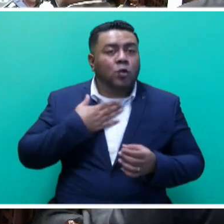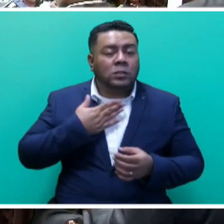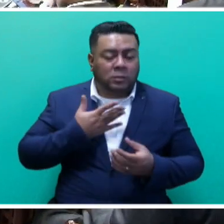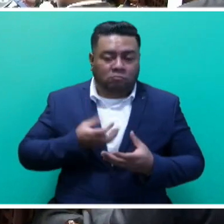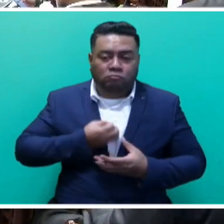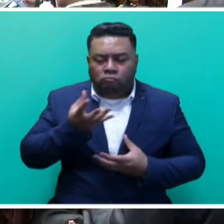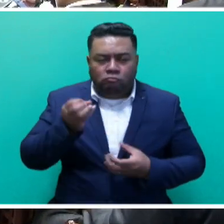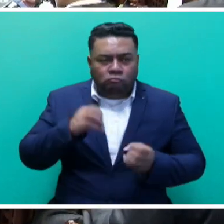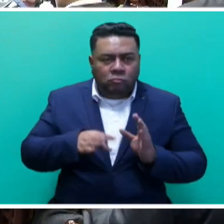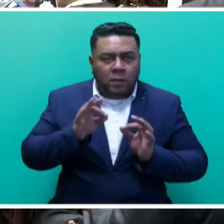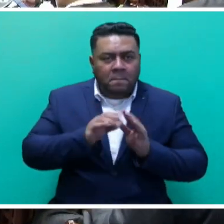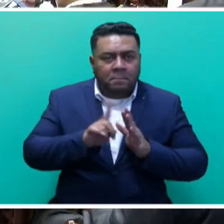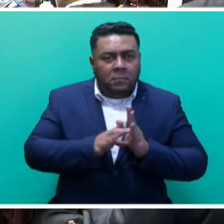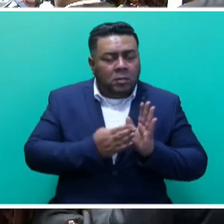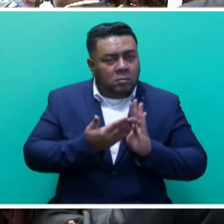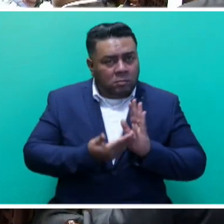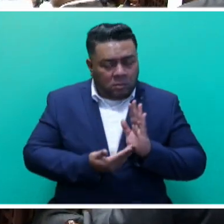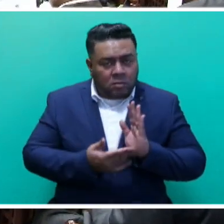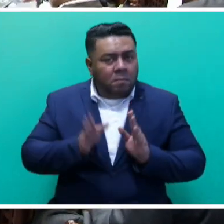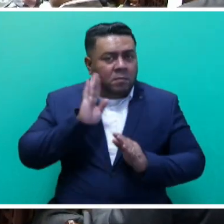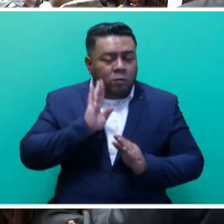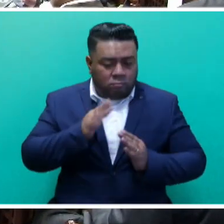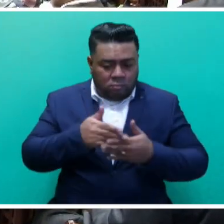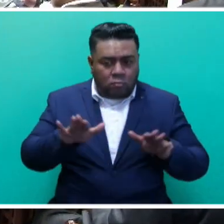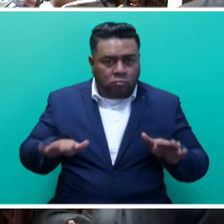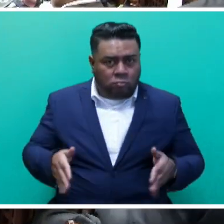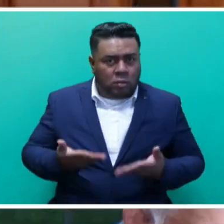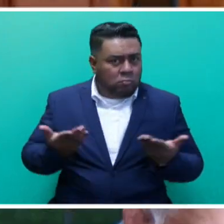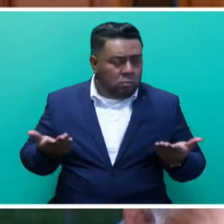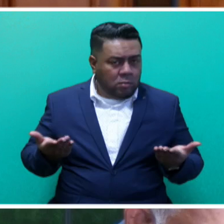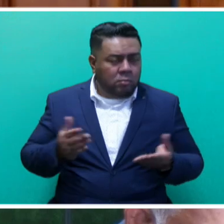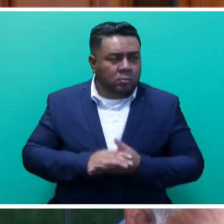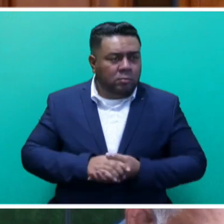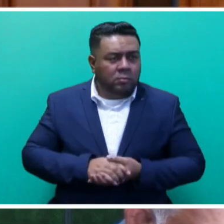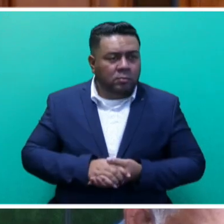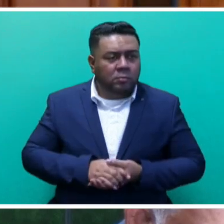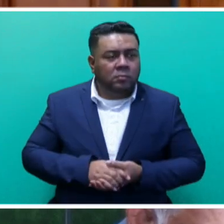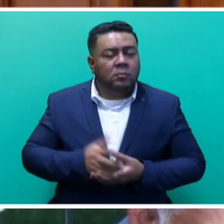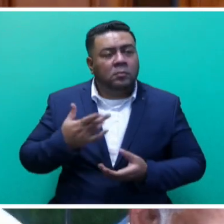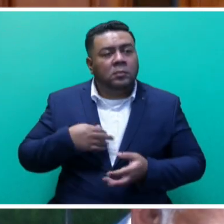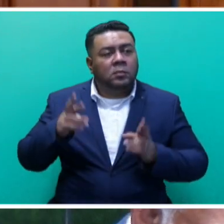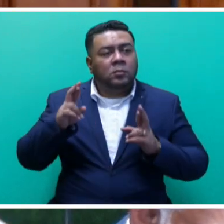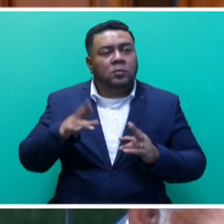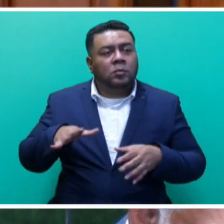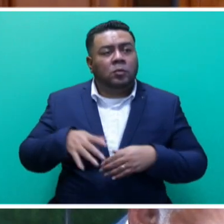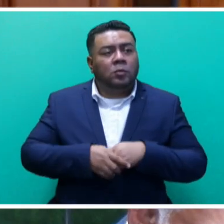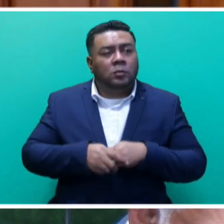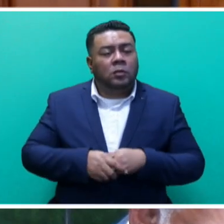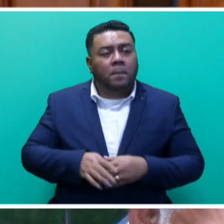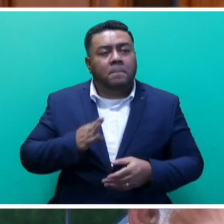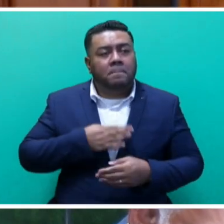to the bill that's before the House. On this note, I wish to congratulate the Honourable Minister